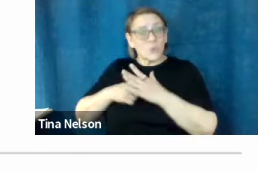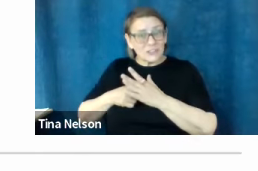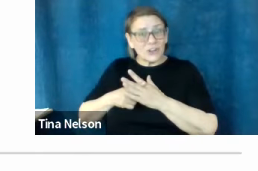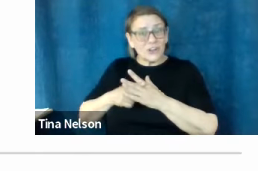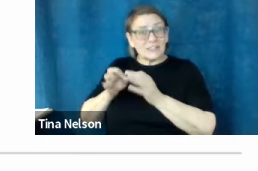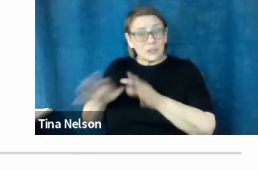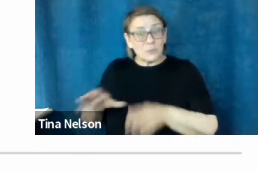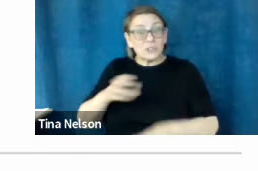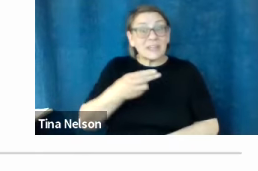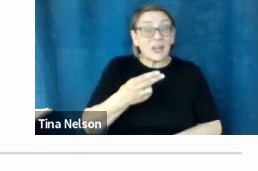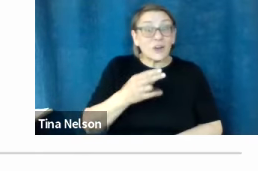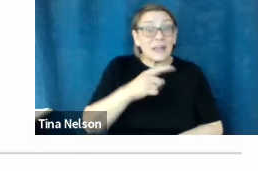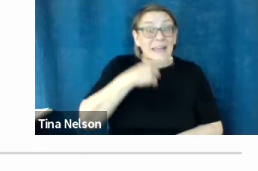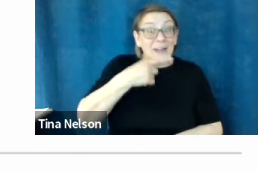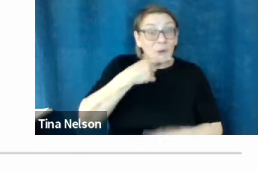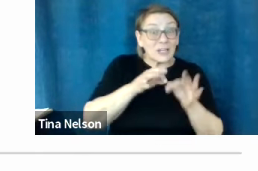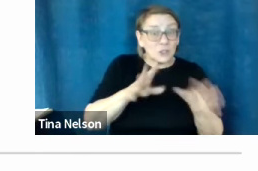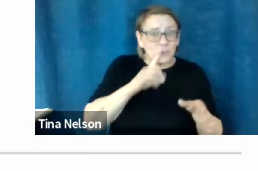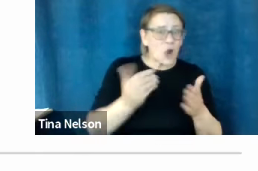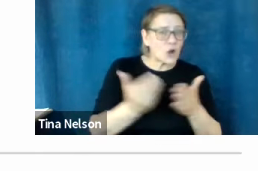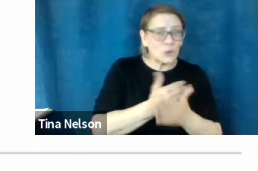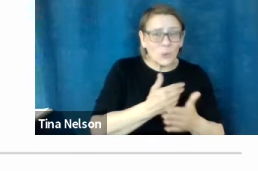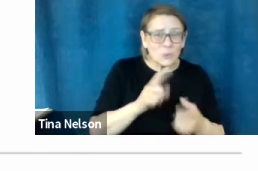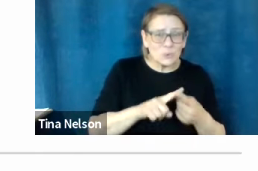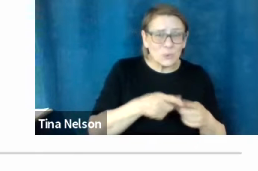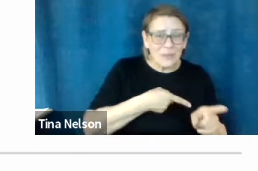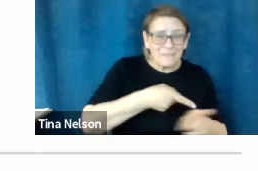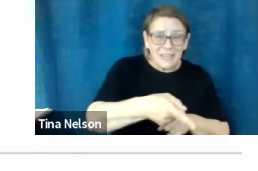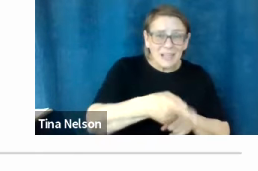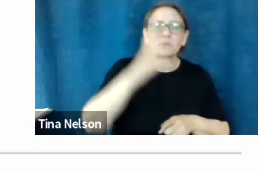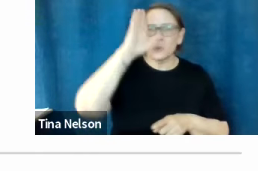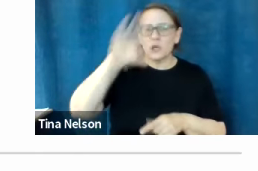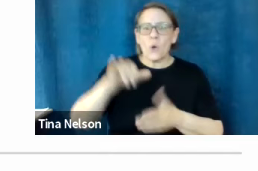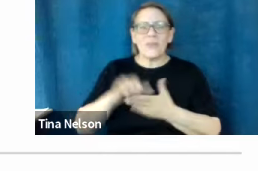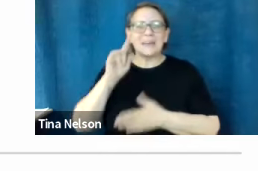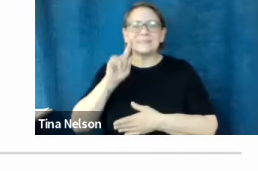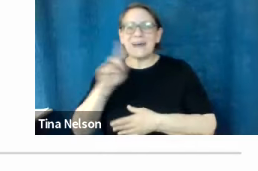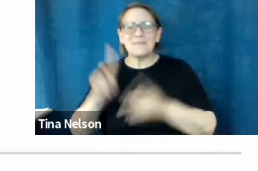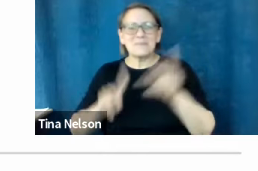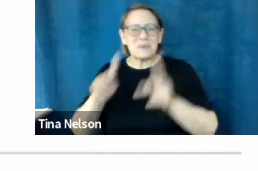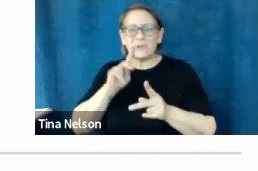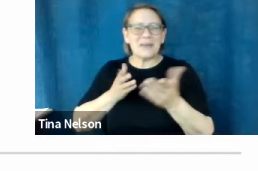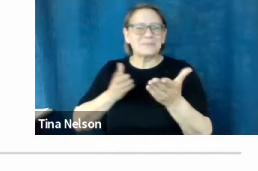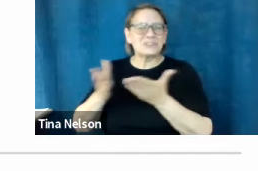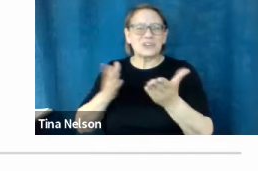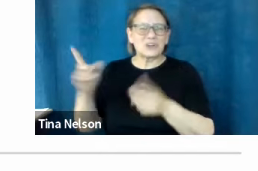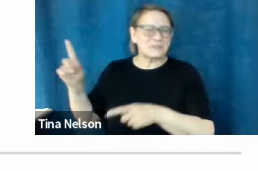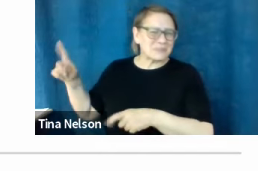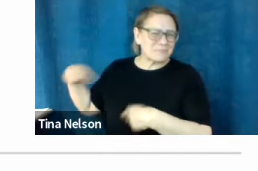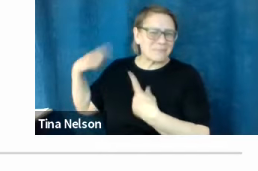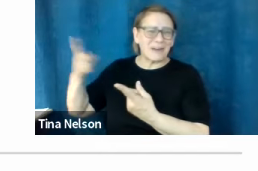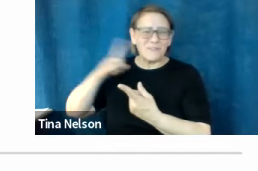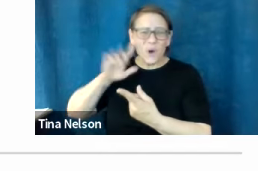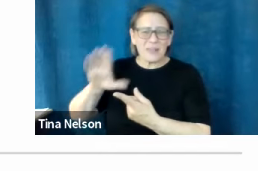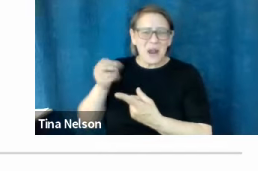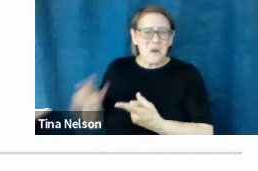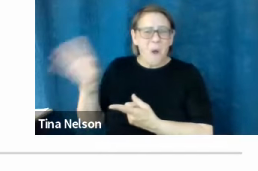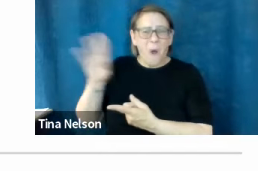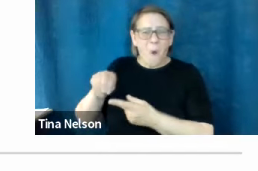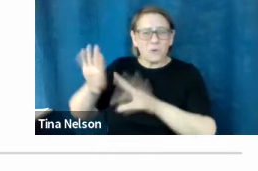newbies to the, to the field. Um, as we know that deaf individuals have served as interpreters for their own,